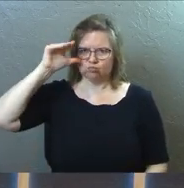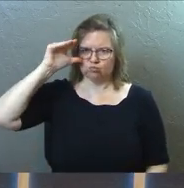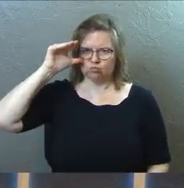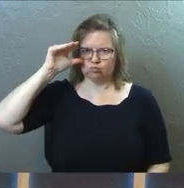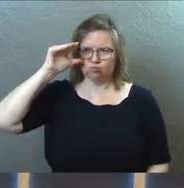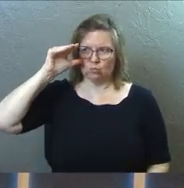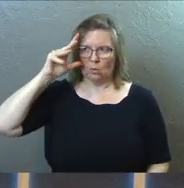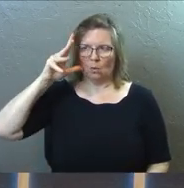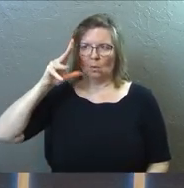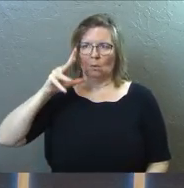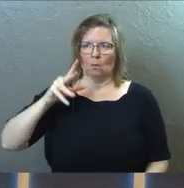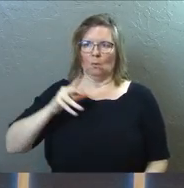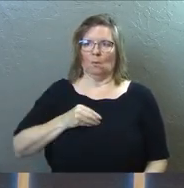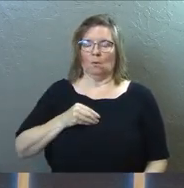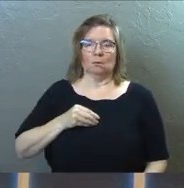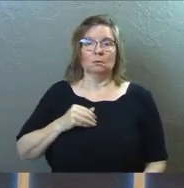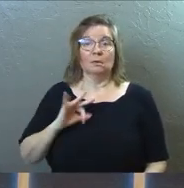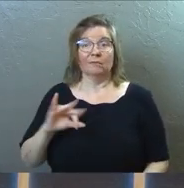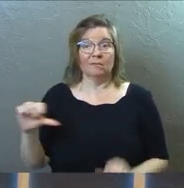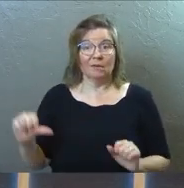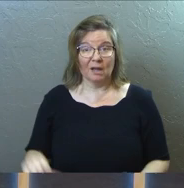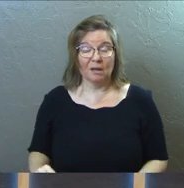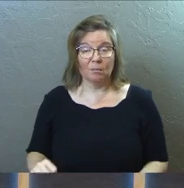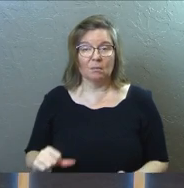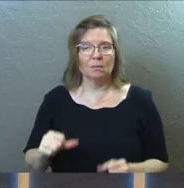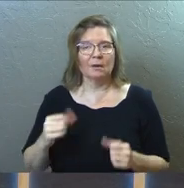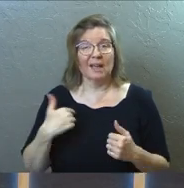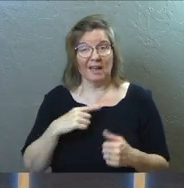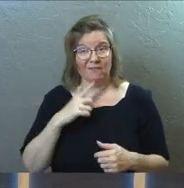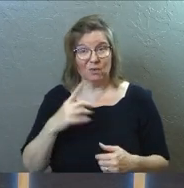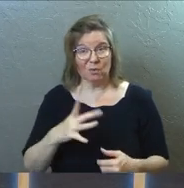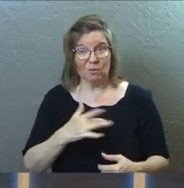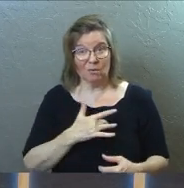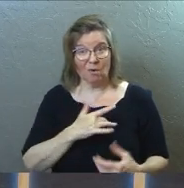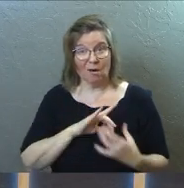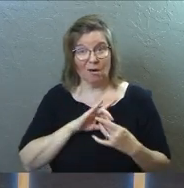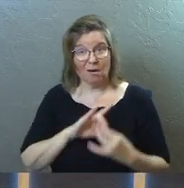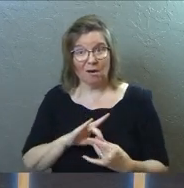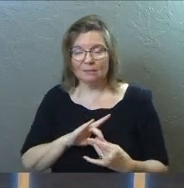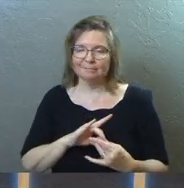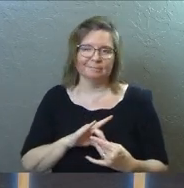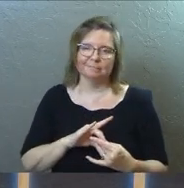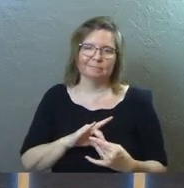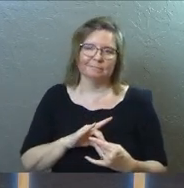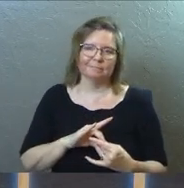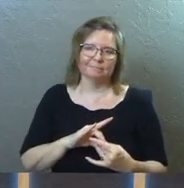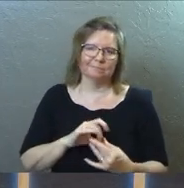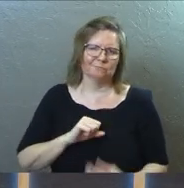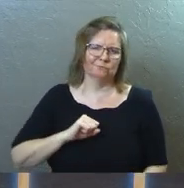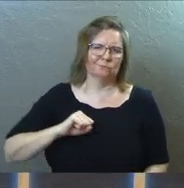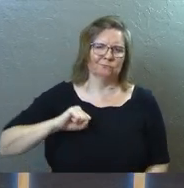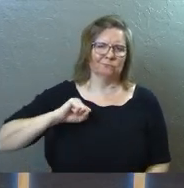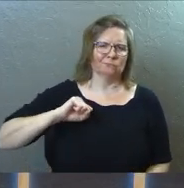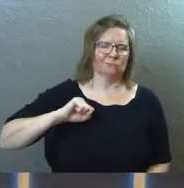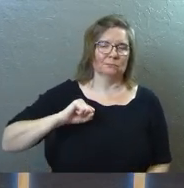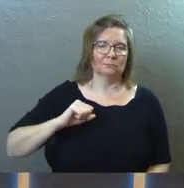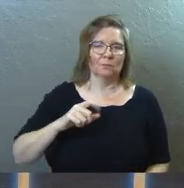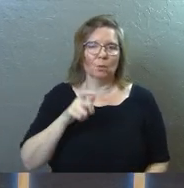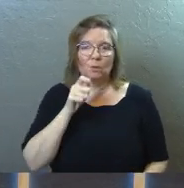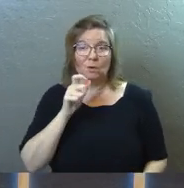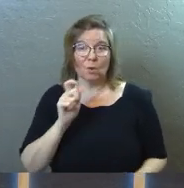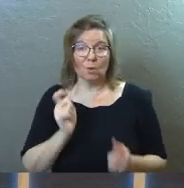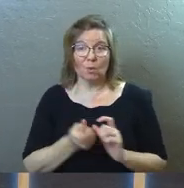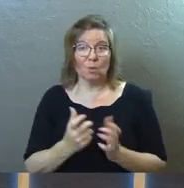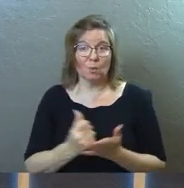beans, even if you're able to break their will, have you won their heart? No. We don't win their hearts. We don't change